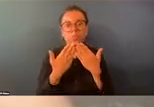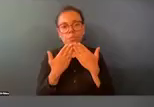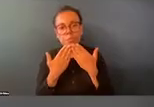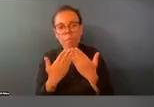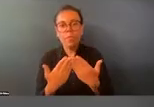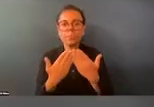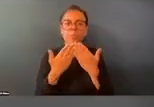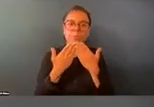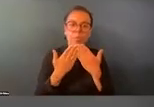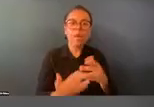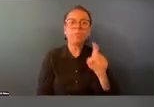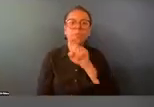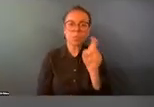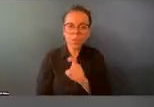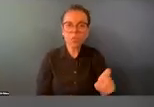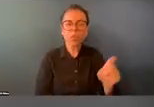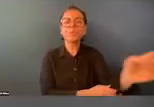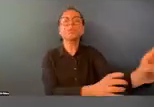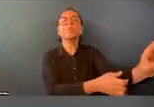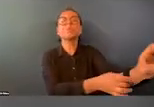Thank you, Zebuniso.